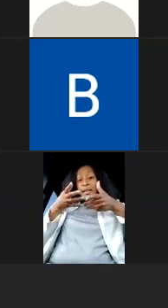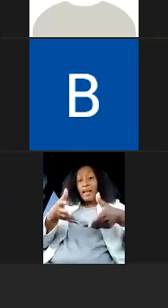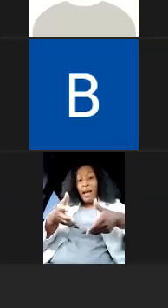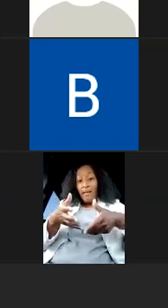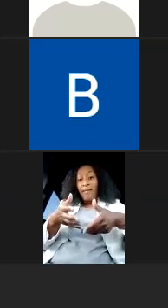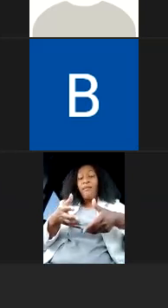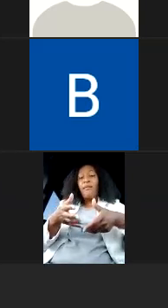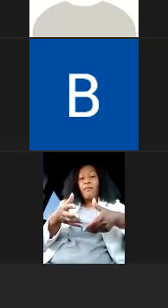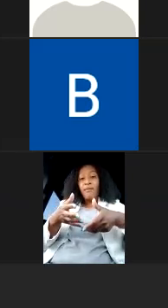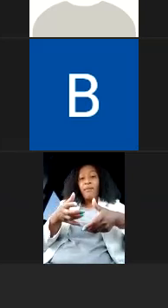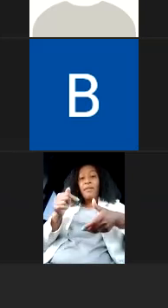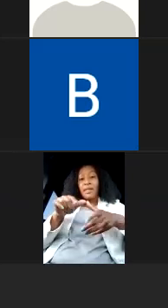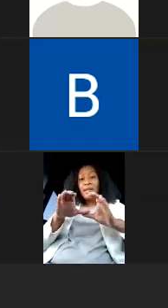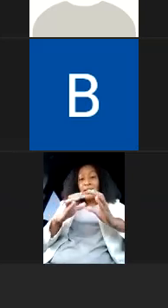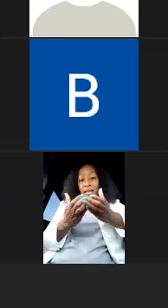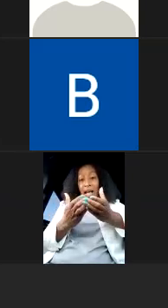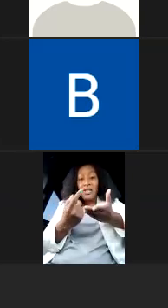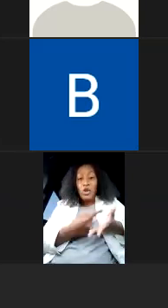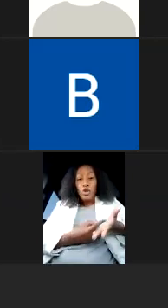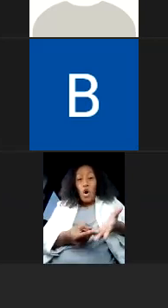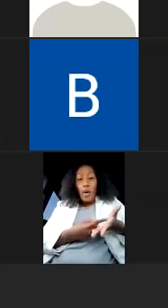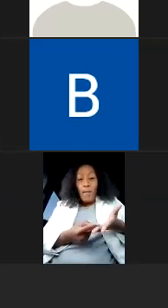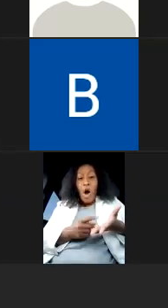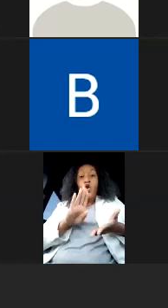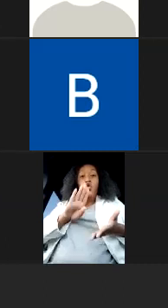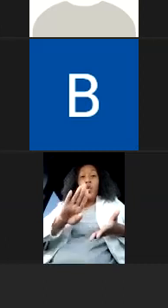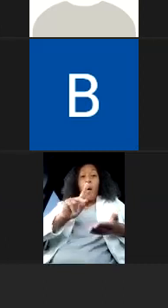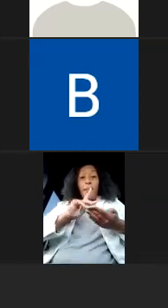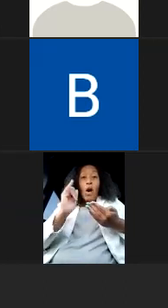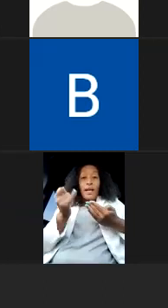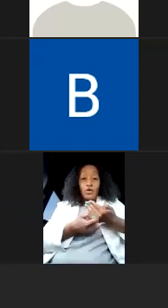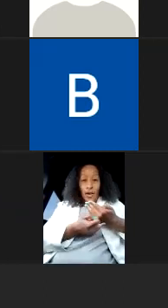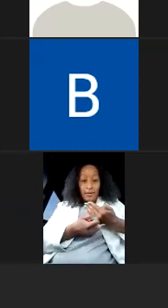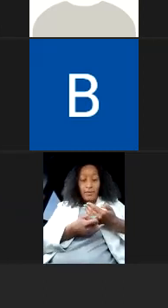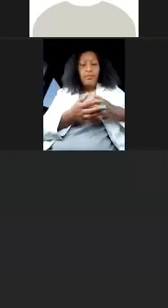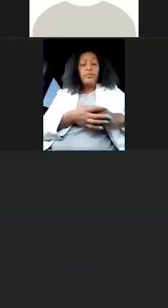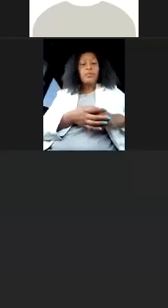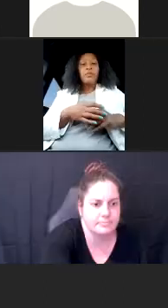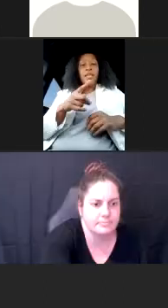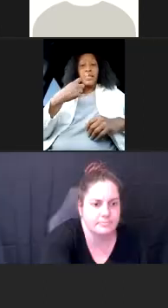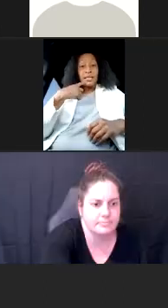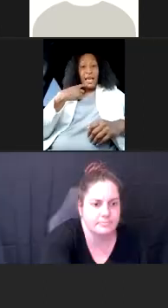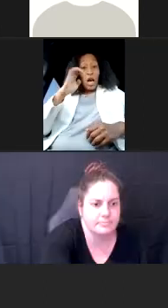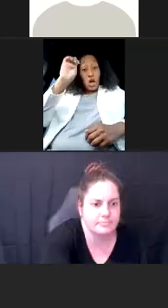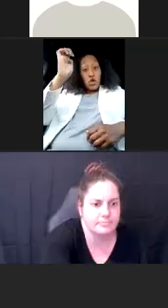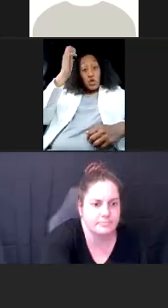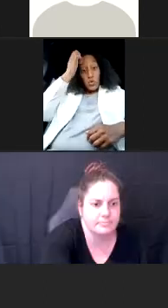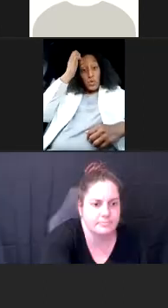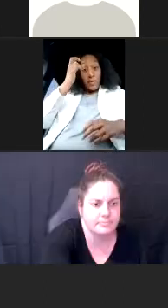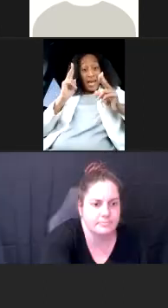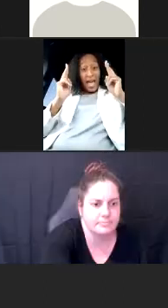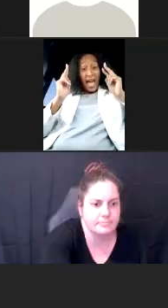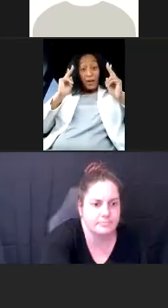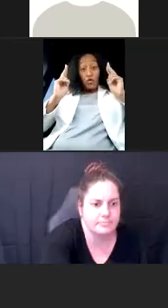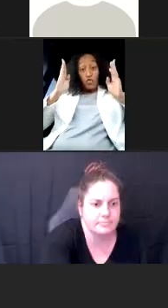can have time to talk about the project. Okay, so it says here, your European hairdresser wants to cut your hair